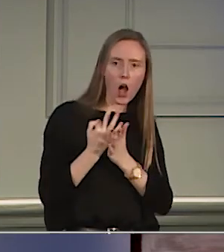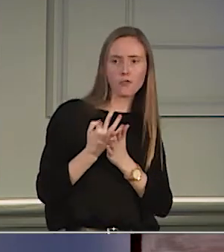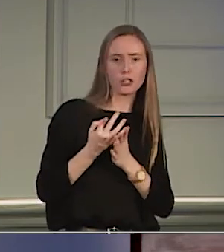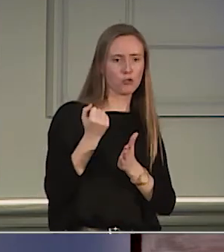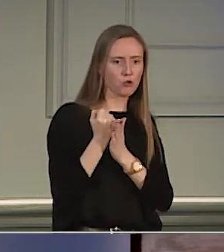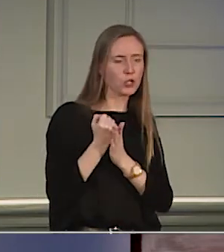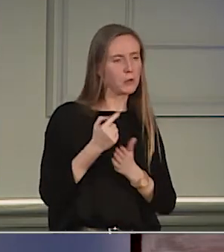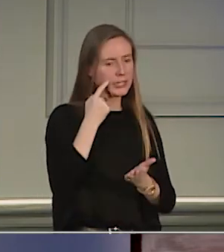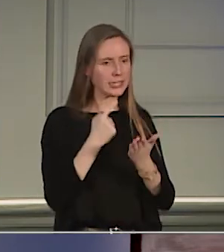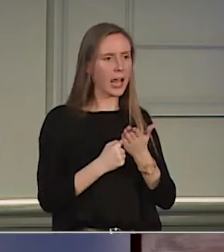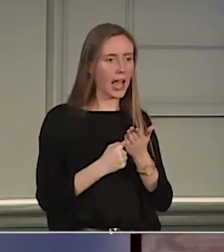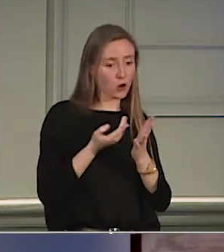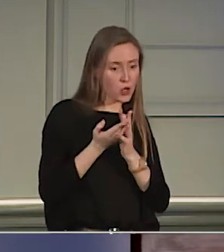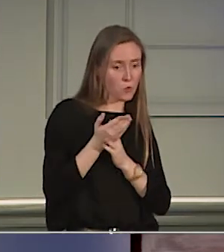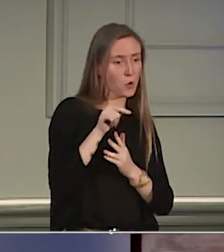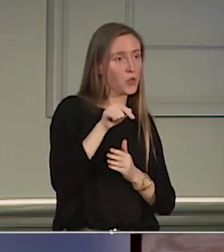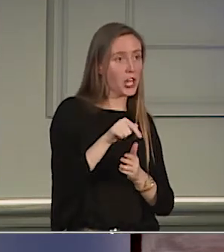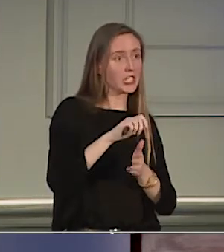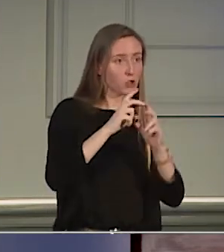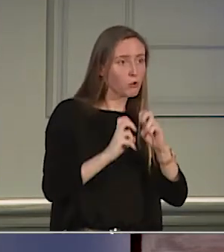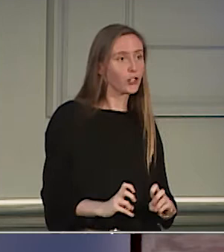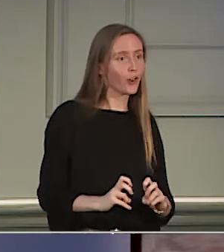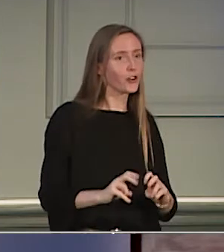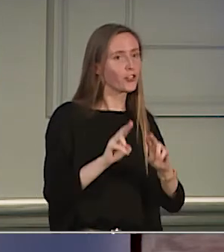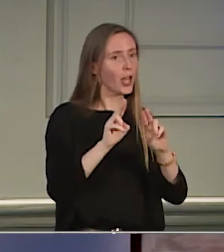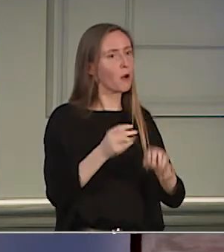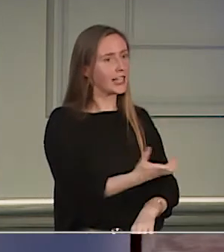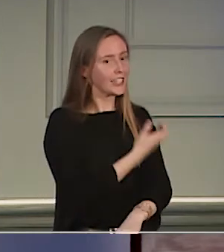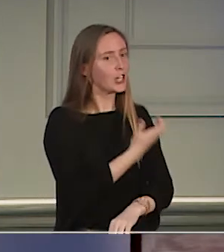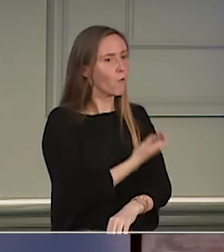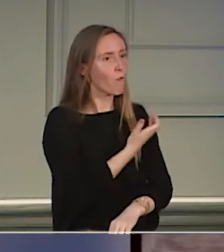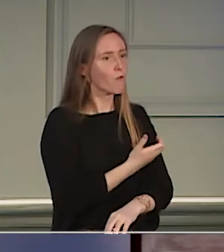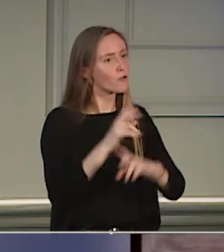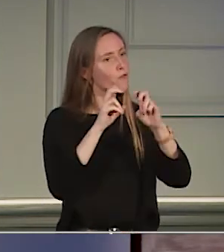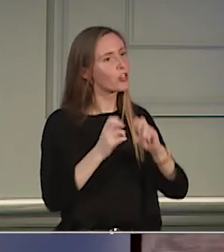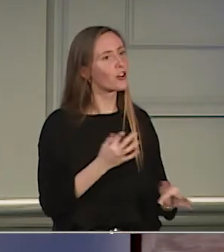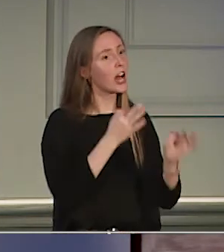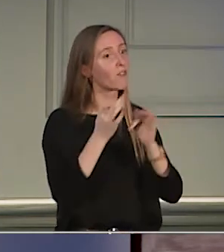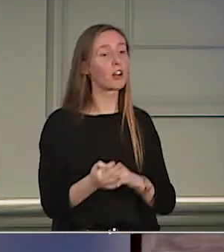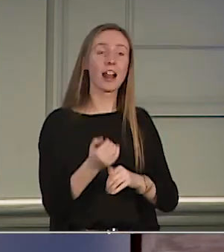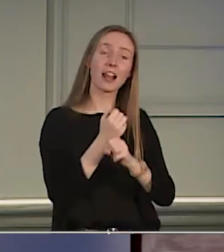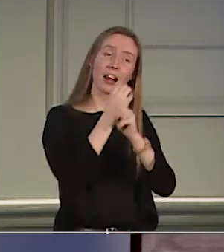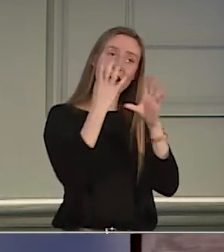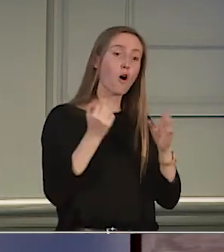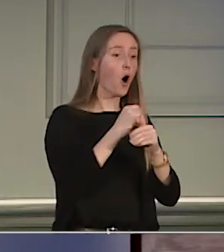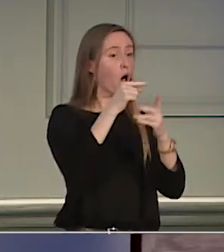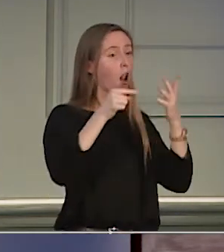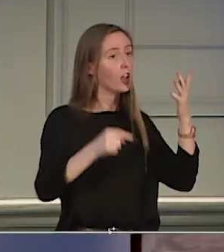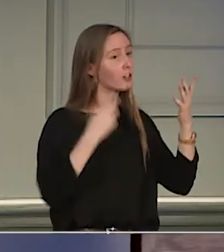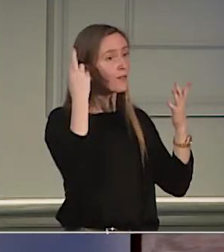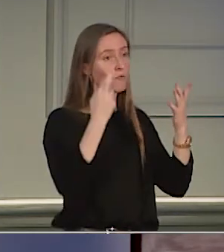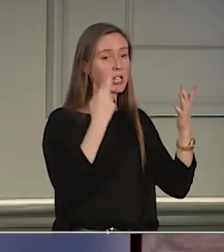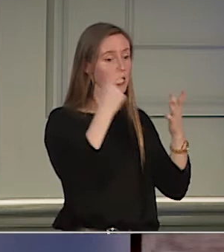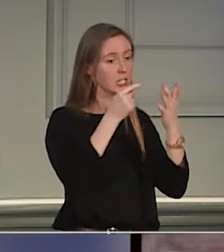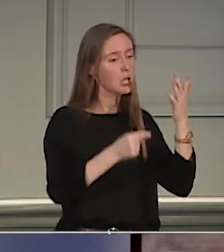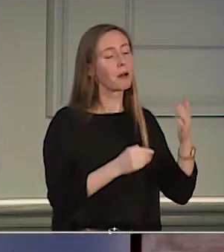in research, so it's a great indicator as well of their interests, future interests. And clearly, for all these reasons and more, it really does add value to